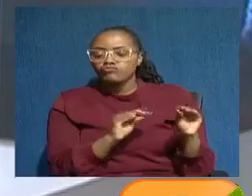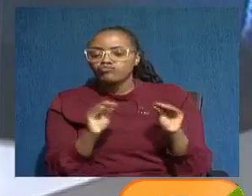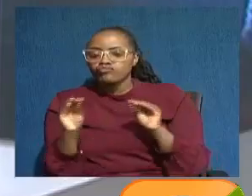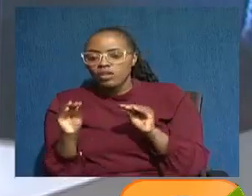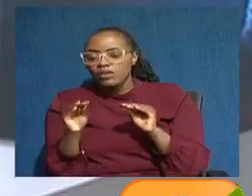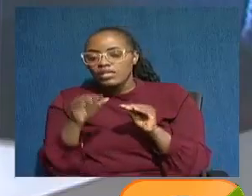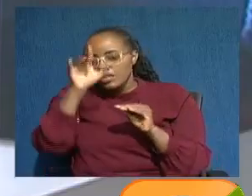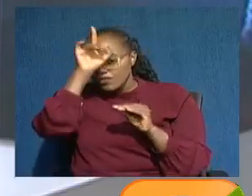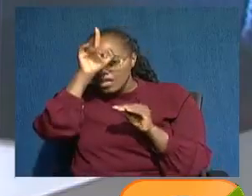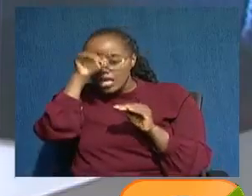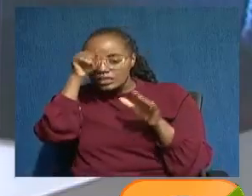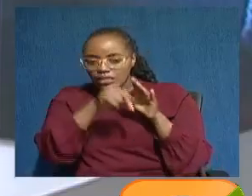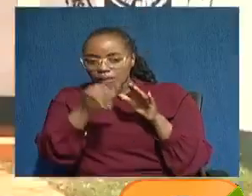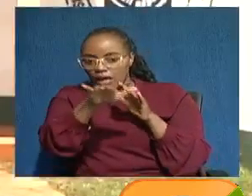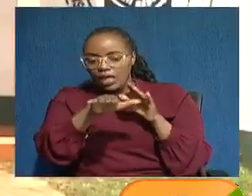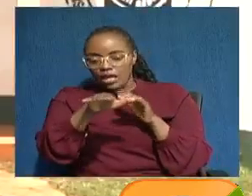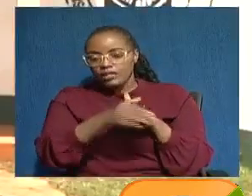in remote areas.